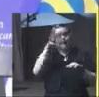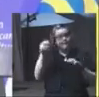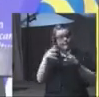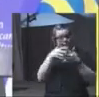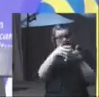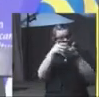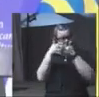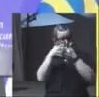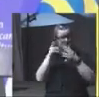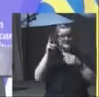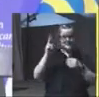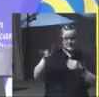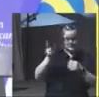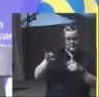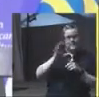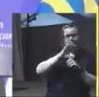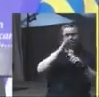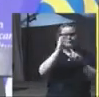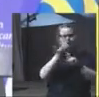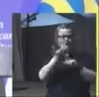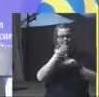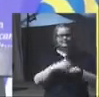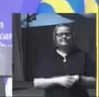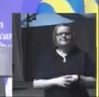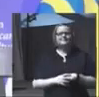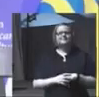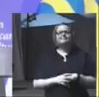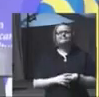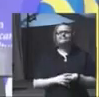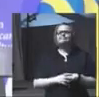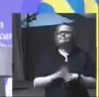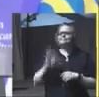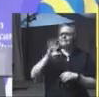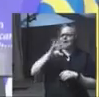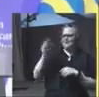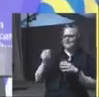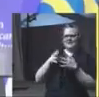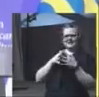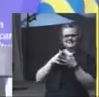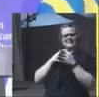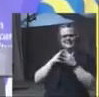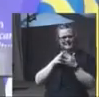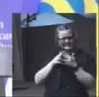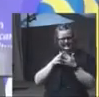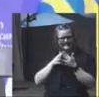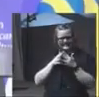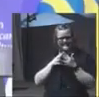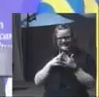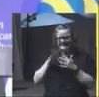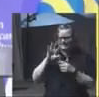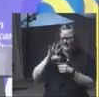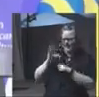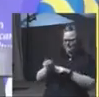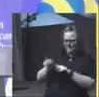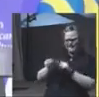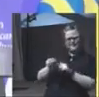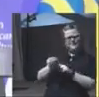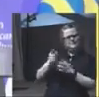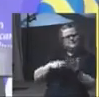American History and Culture. African American. What is Africa to